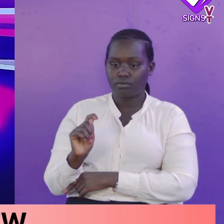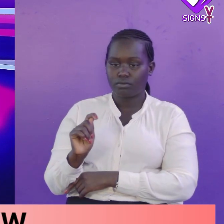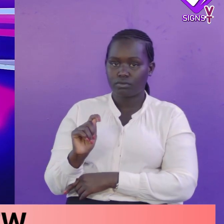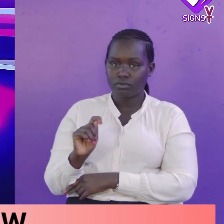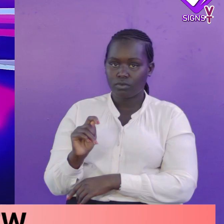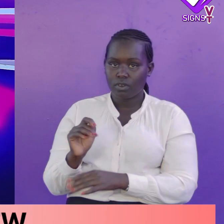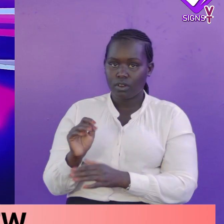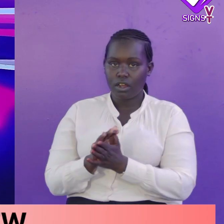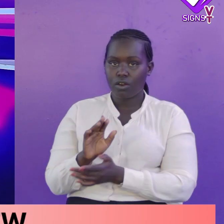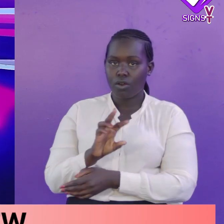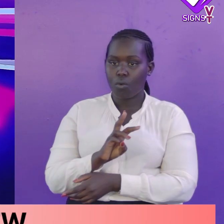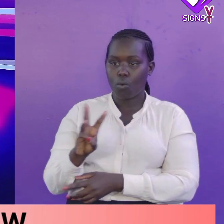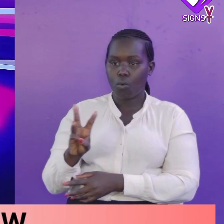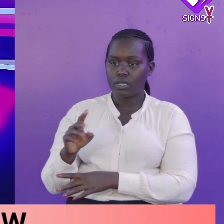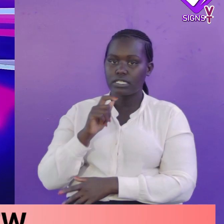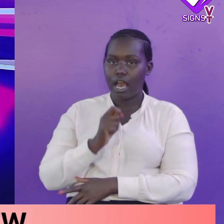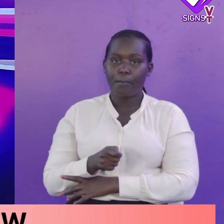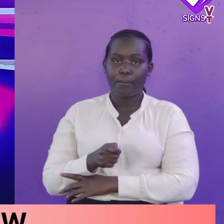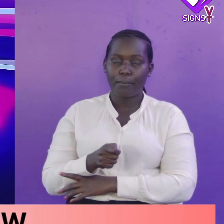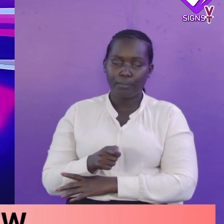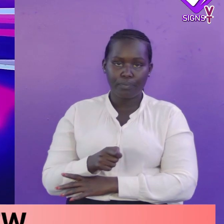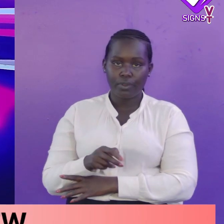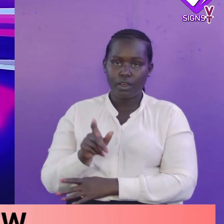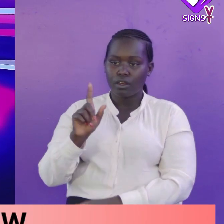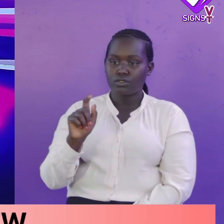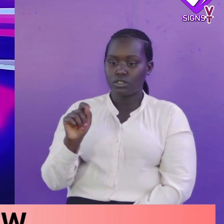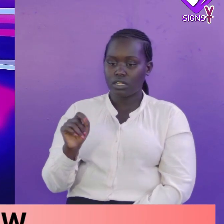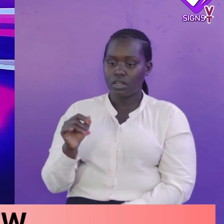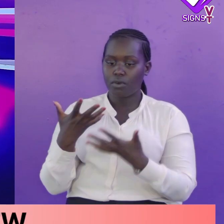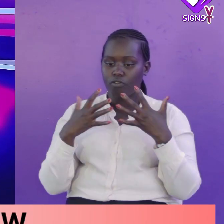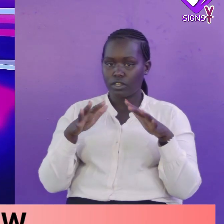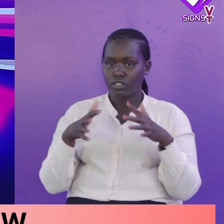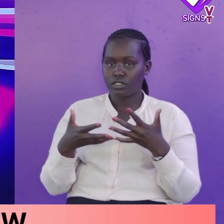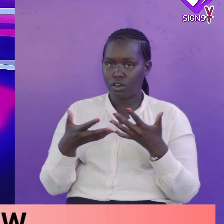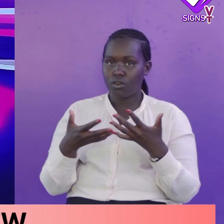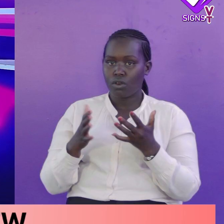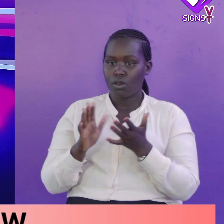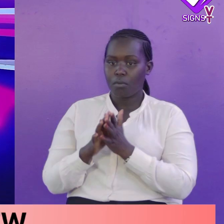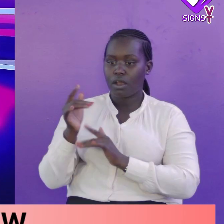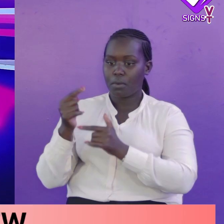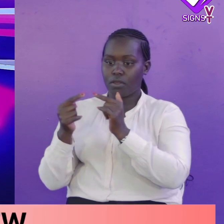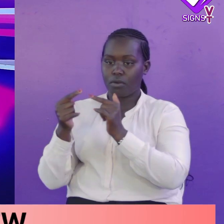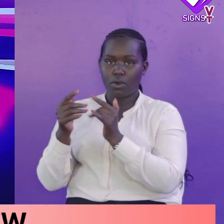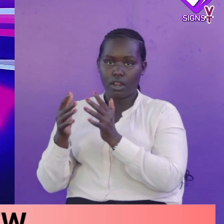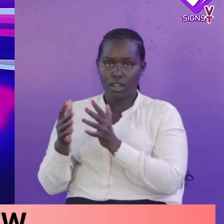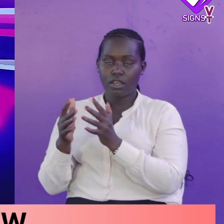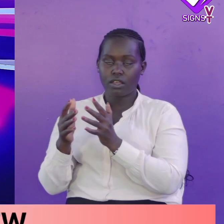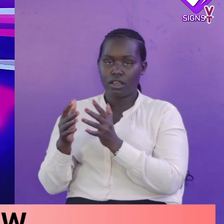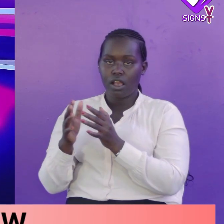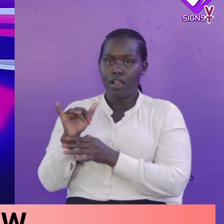versus West Ham. Tottenham ended up emerging victorious in that